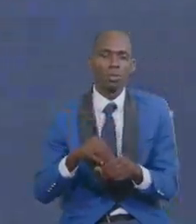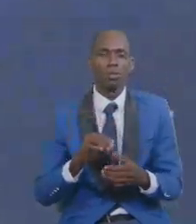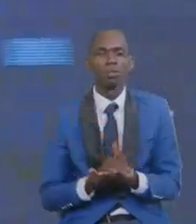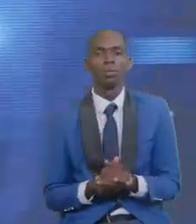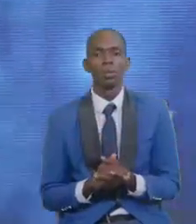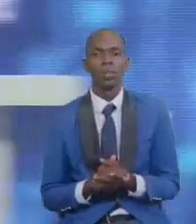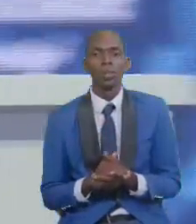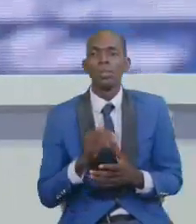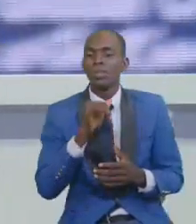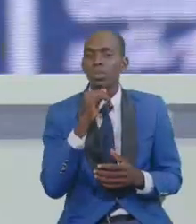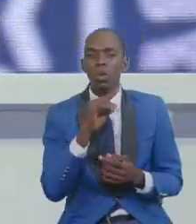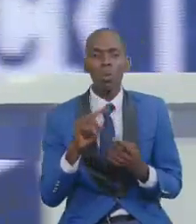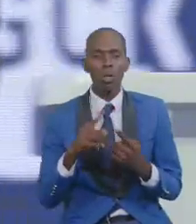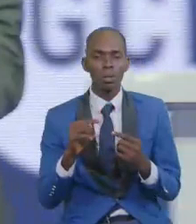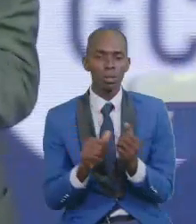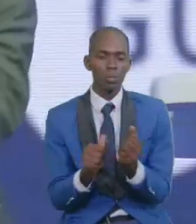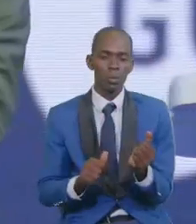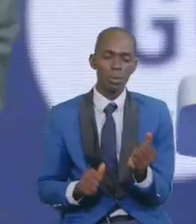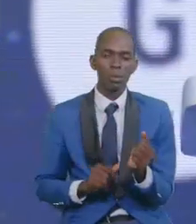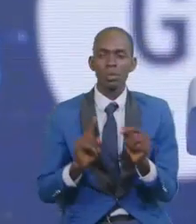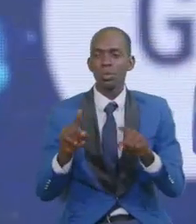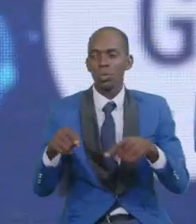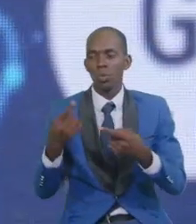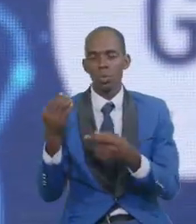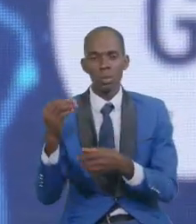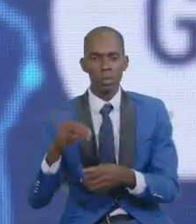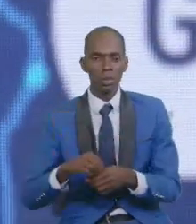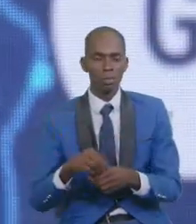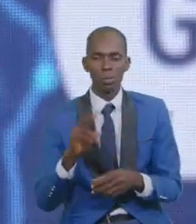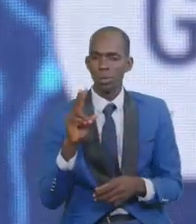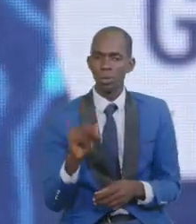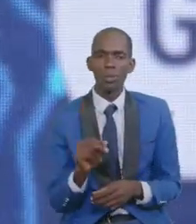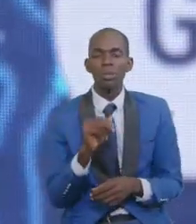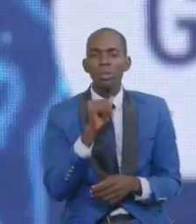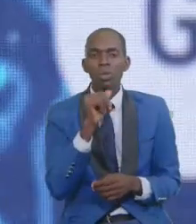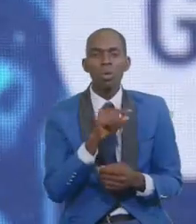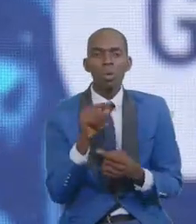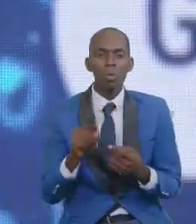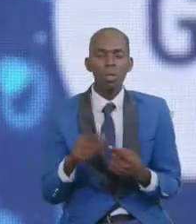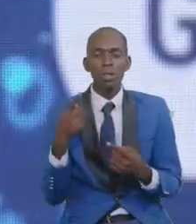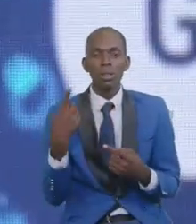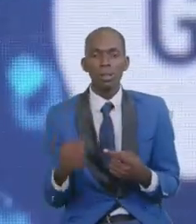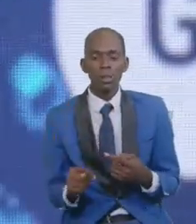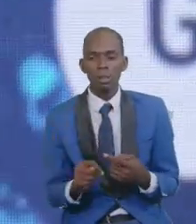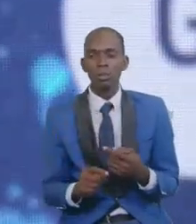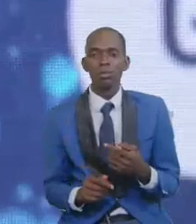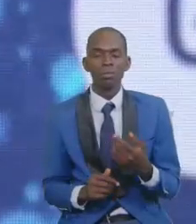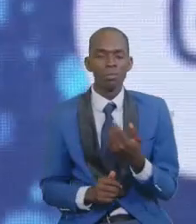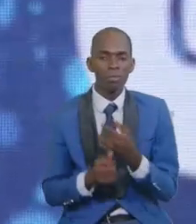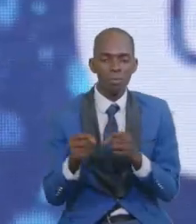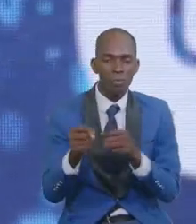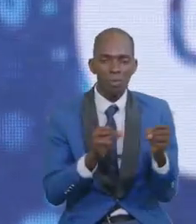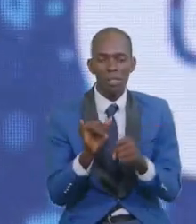not when the backsliders go marching in, not when the violent people, fighting people